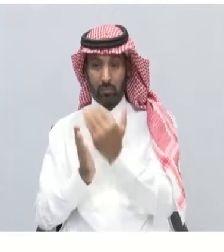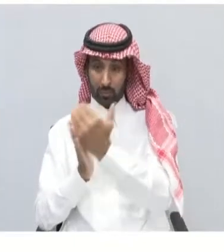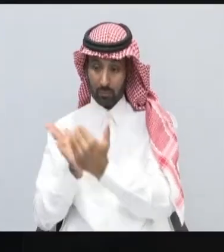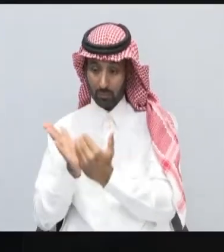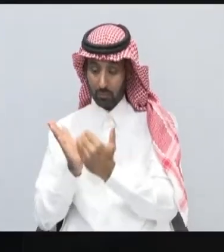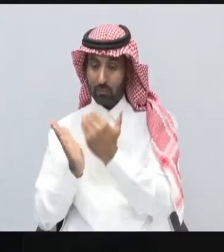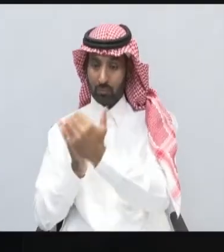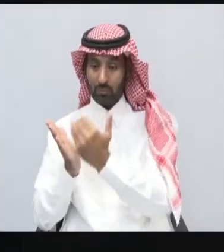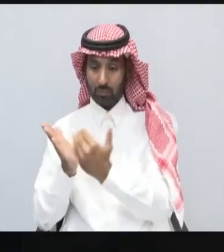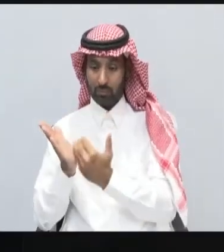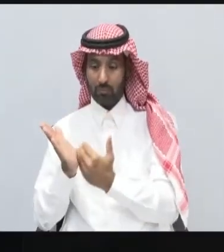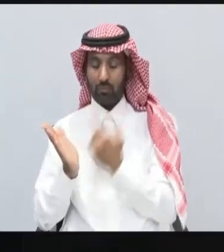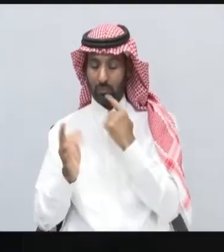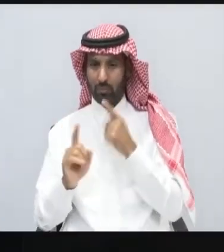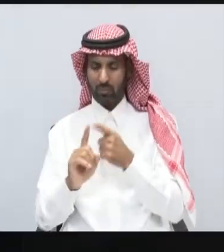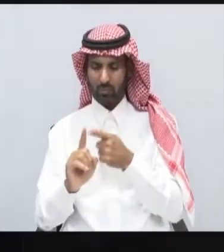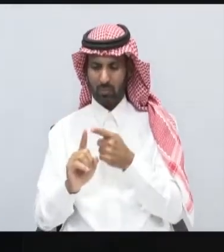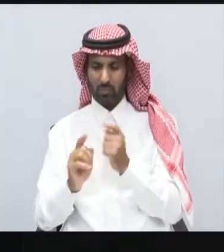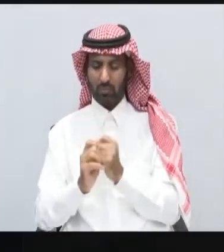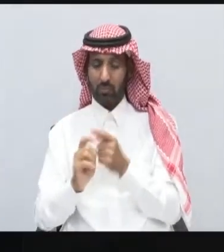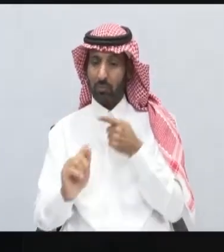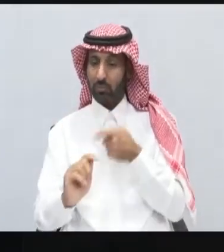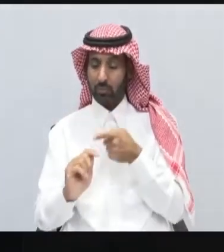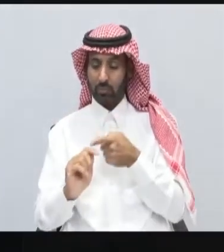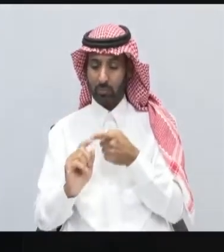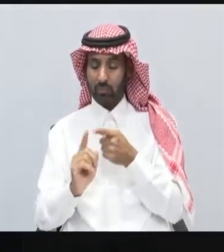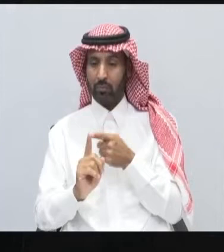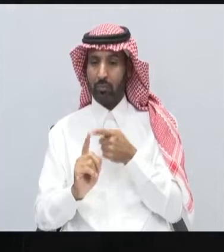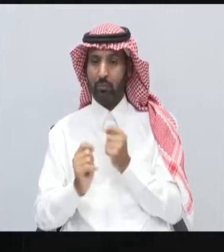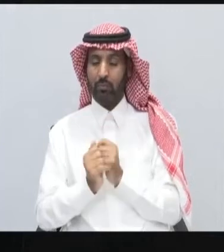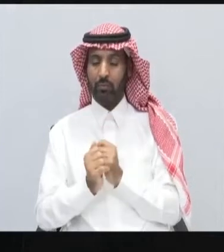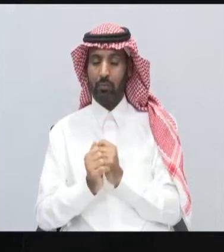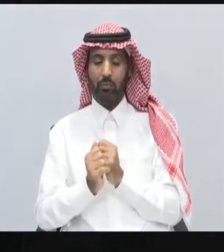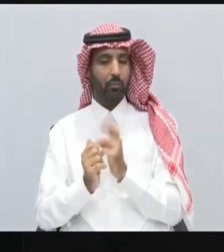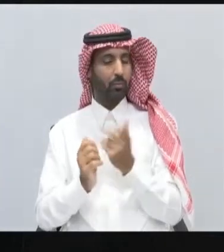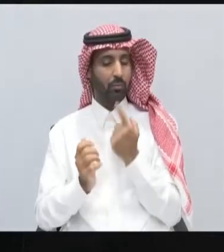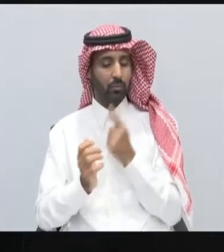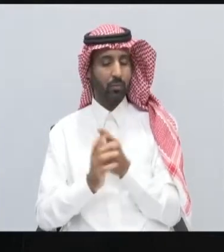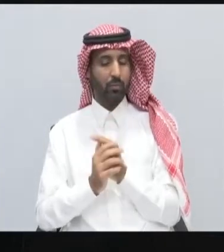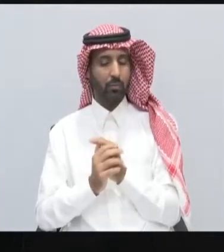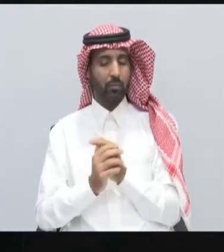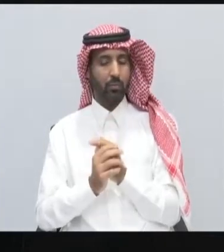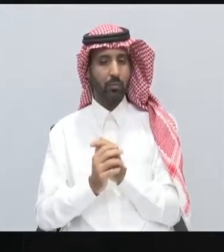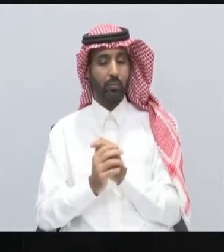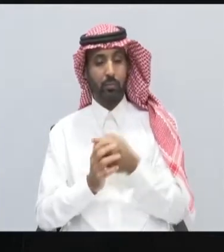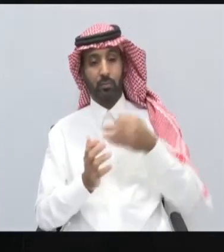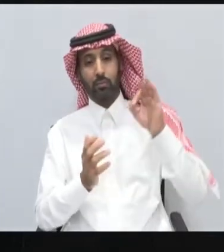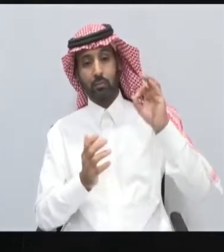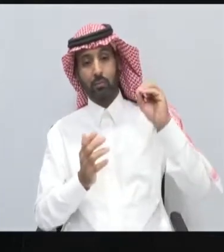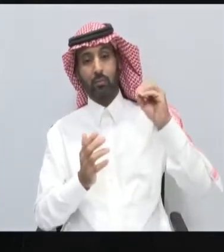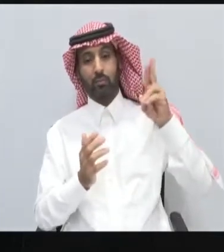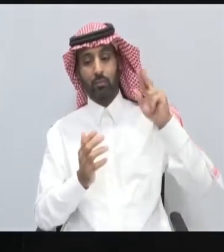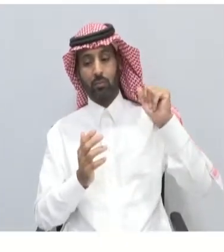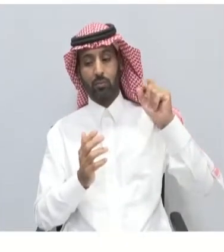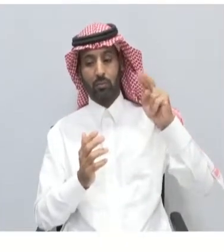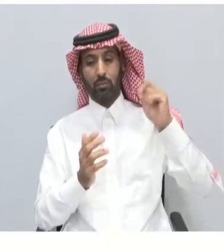a list of complaints. We call it a forum, okay? So what's a forum? A place where people